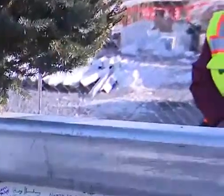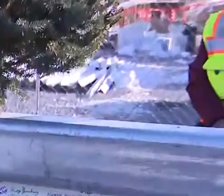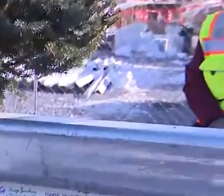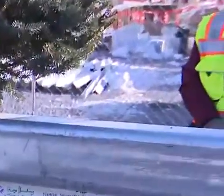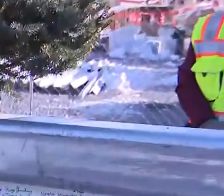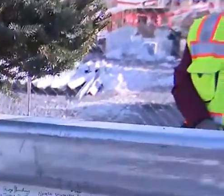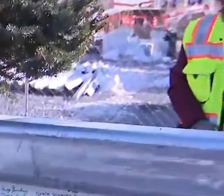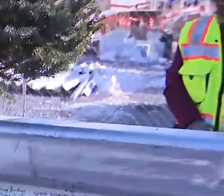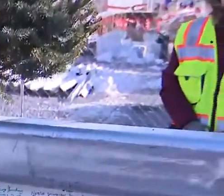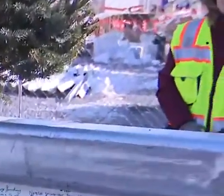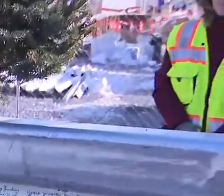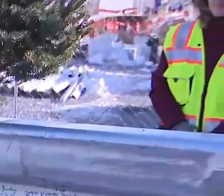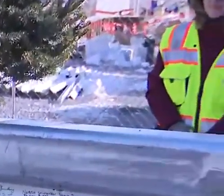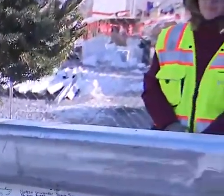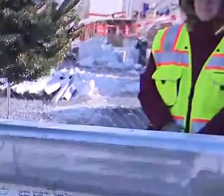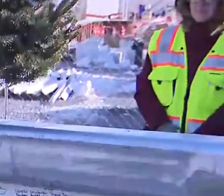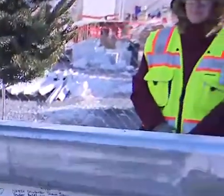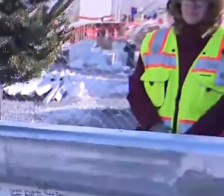this way we get enough clearance.